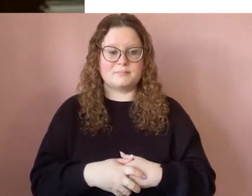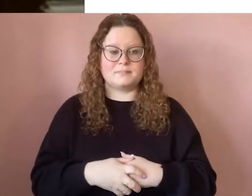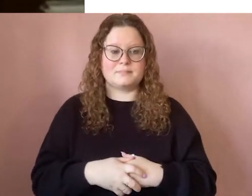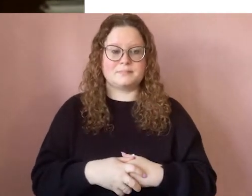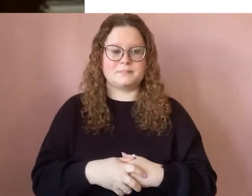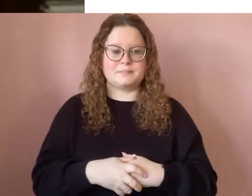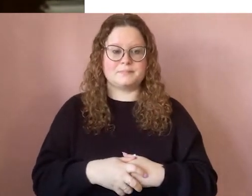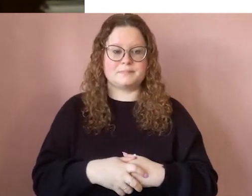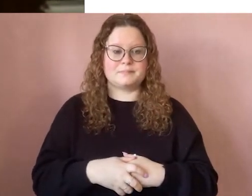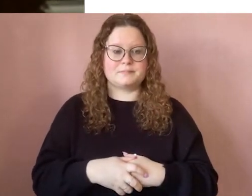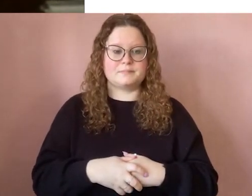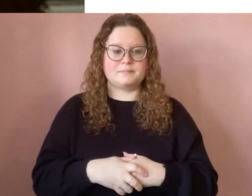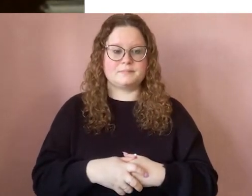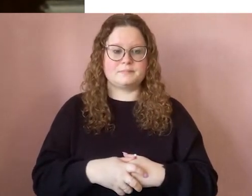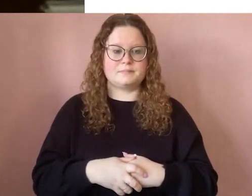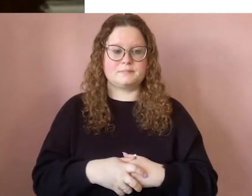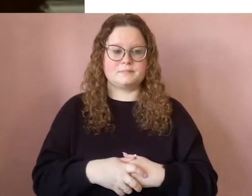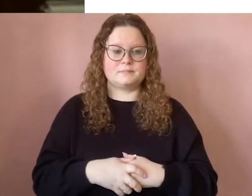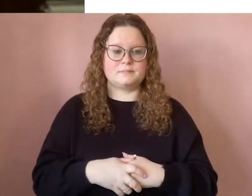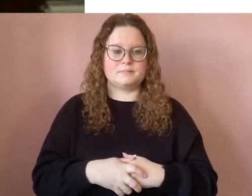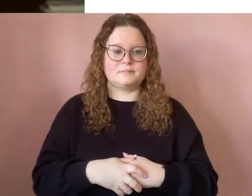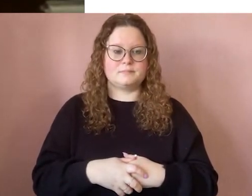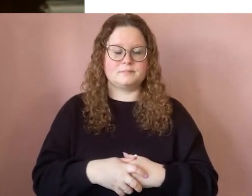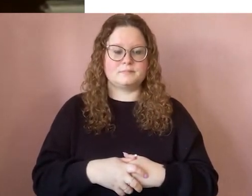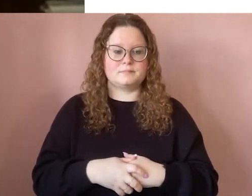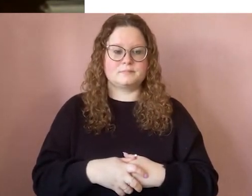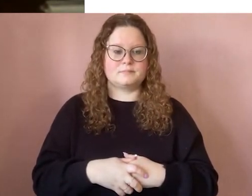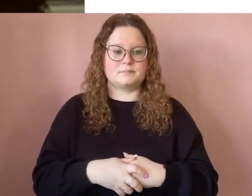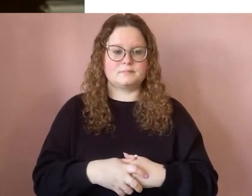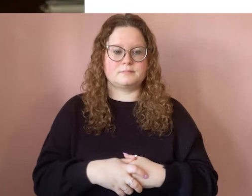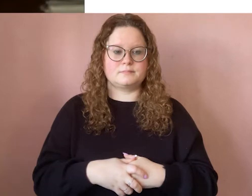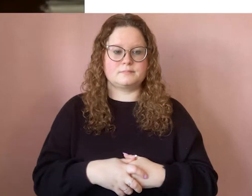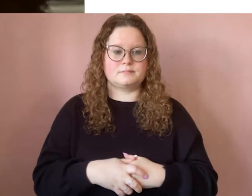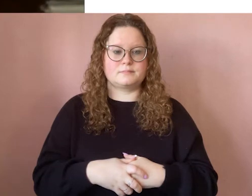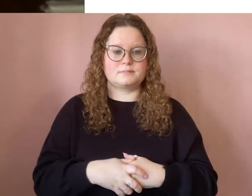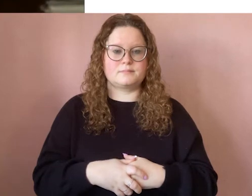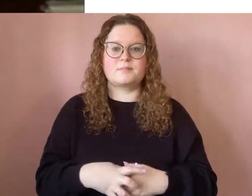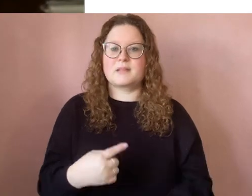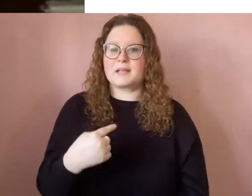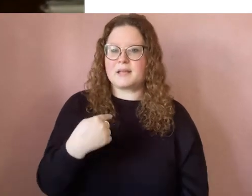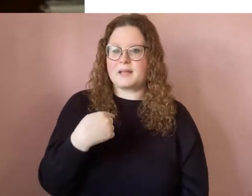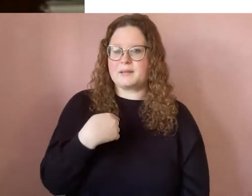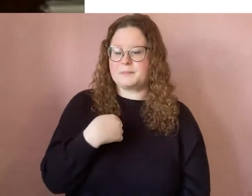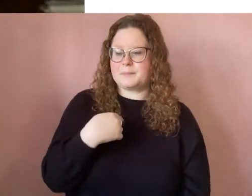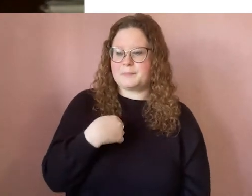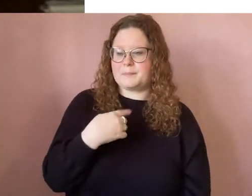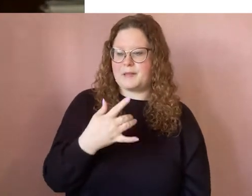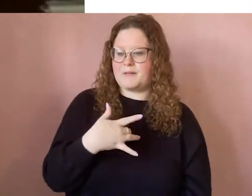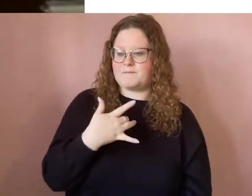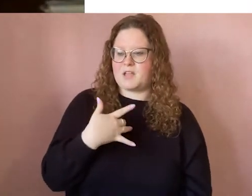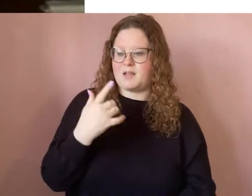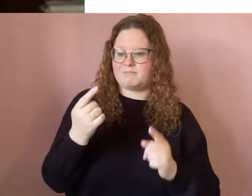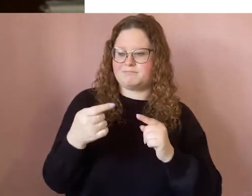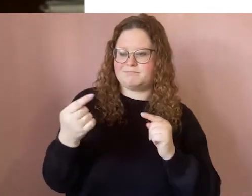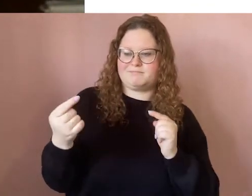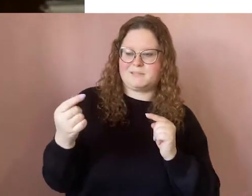I'll pause here because I'm one of the great protagonists against social media in its current form.